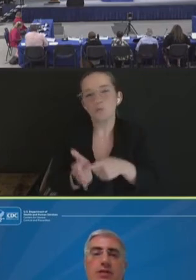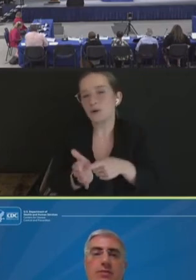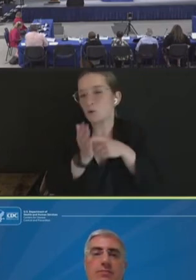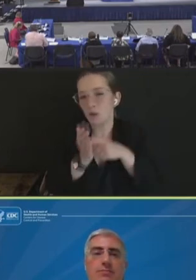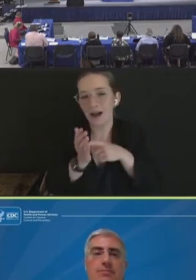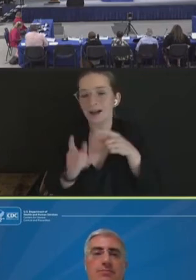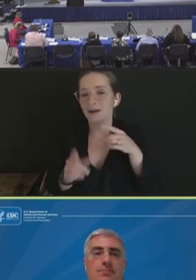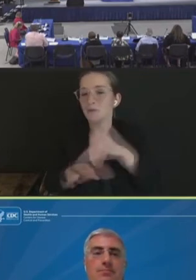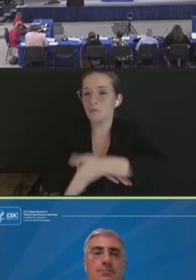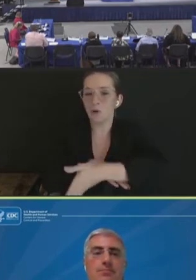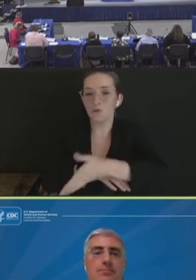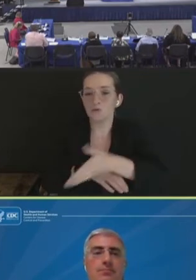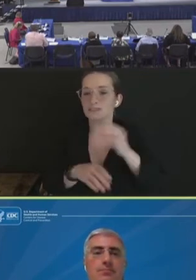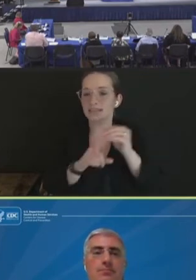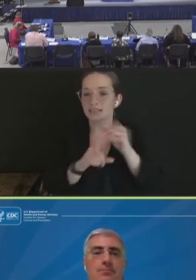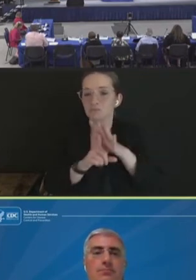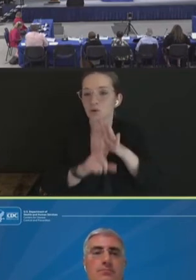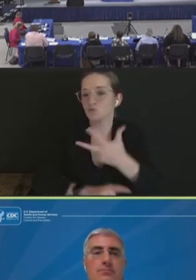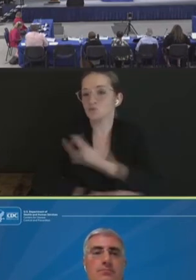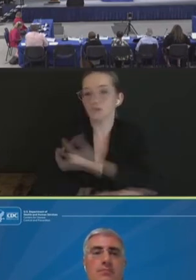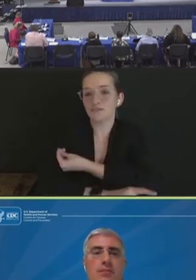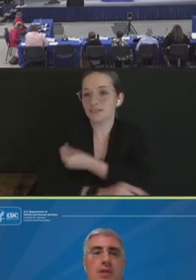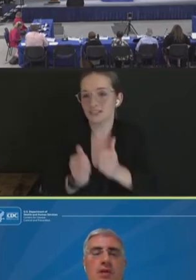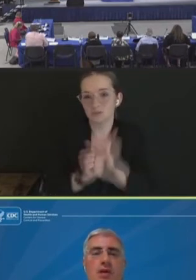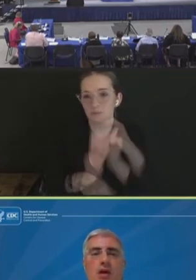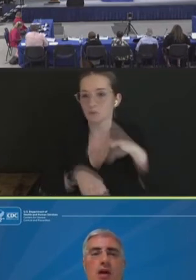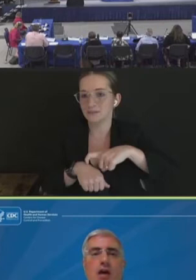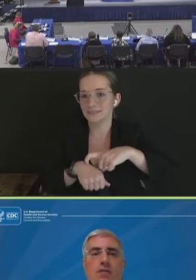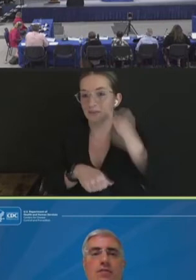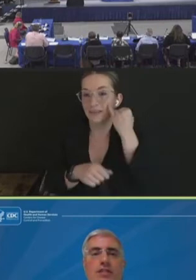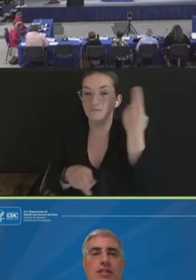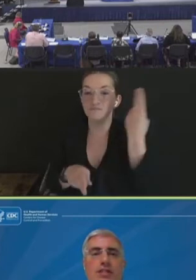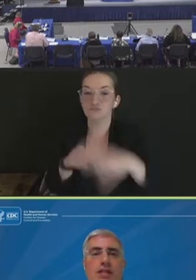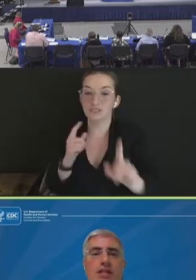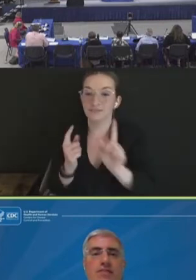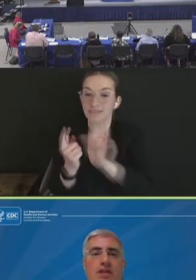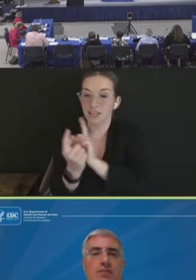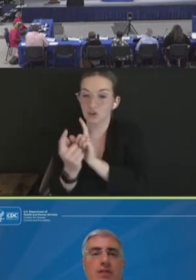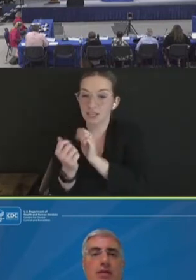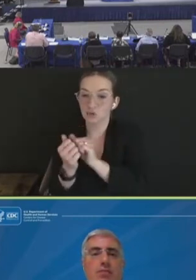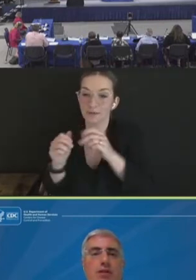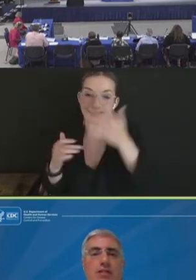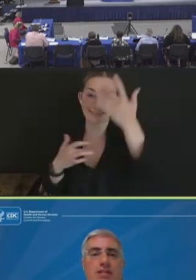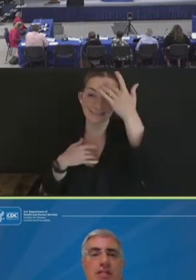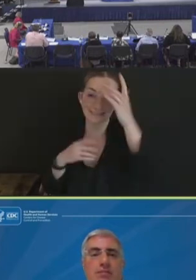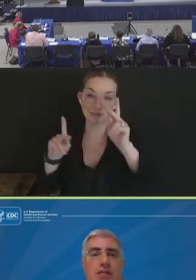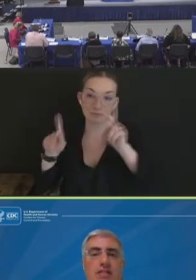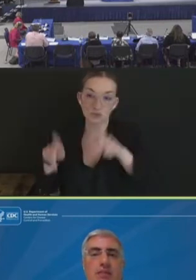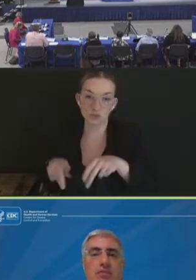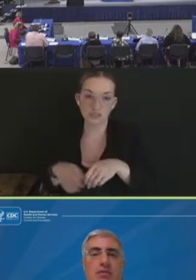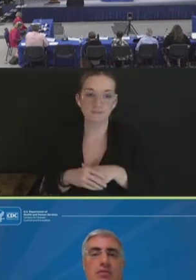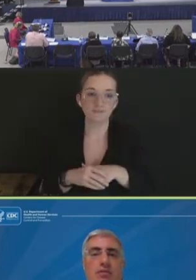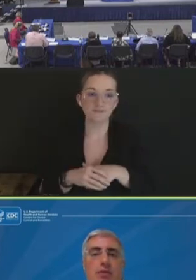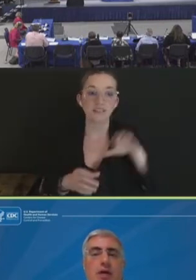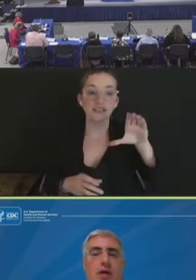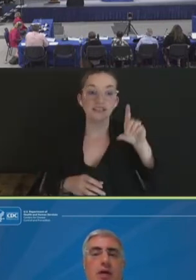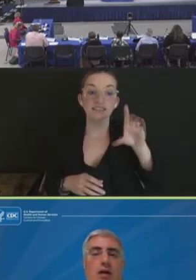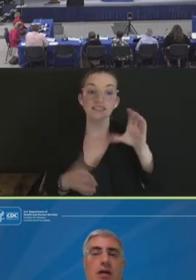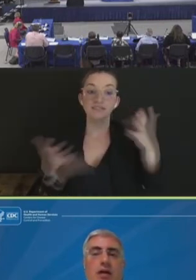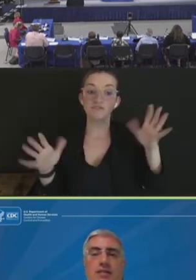prophylaxis. Next slide, please. However, CDC has developed a risk assessment table